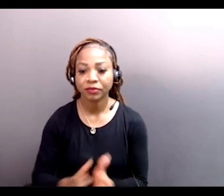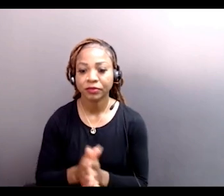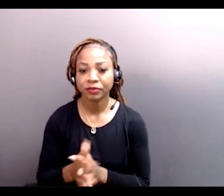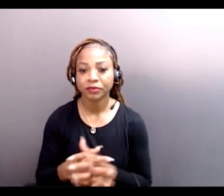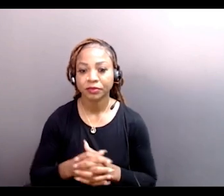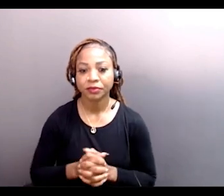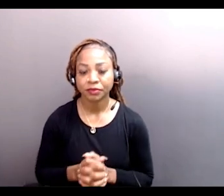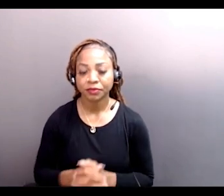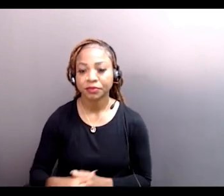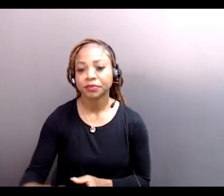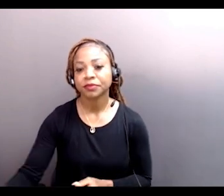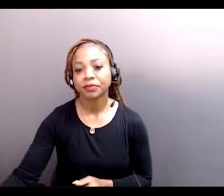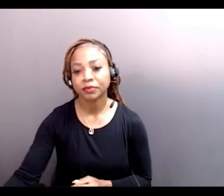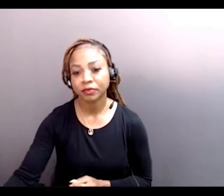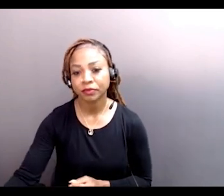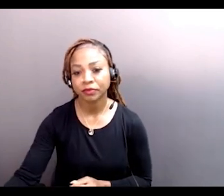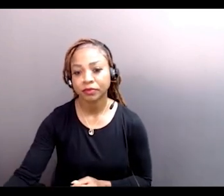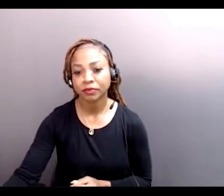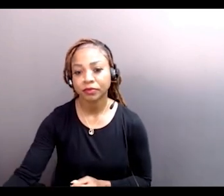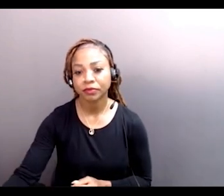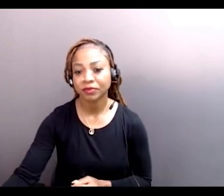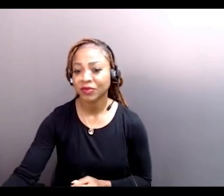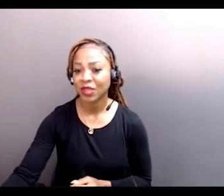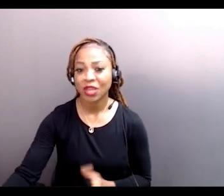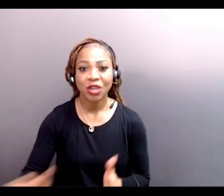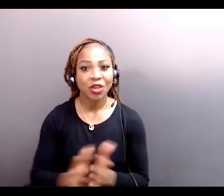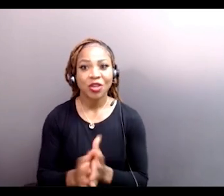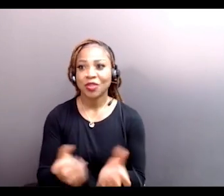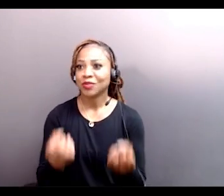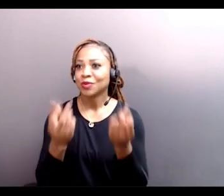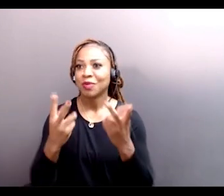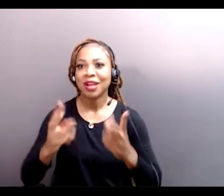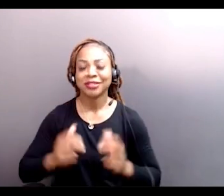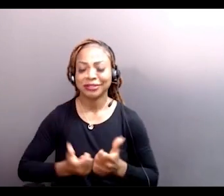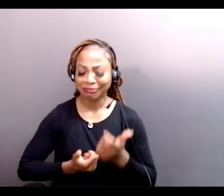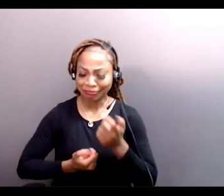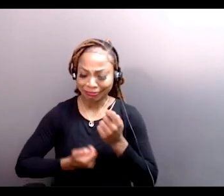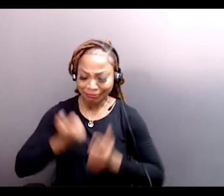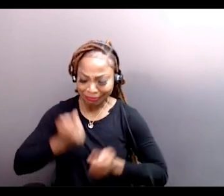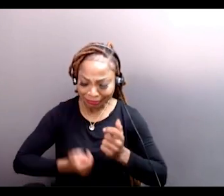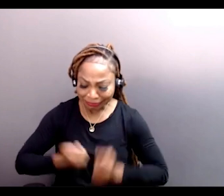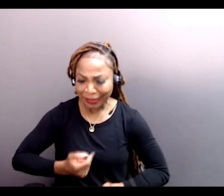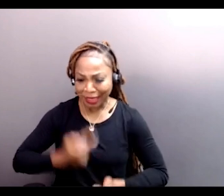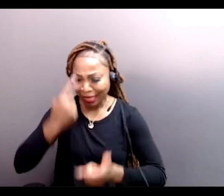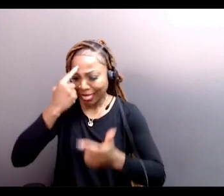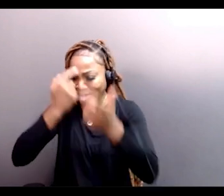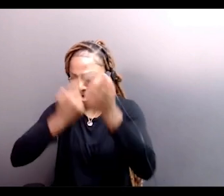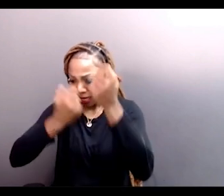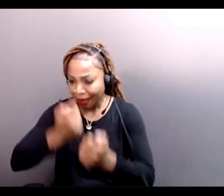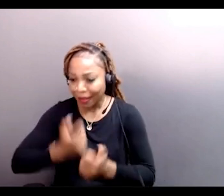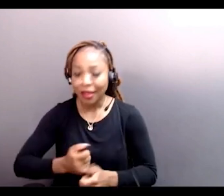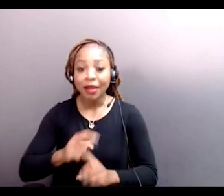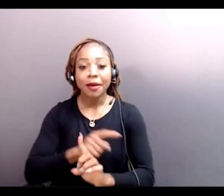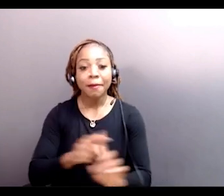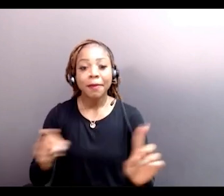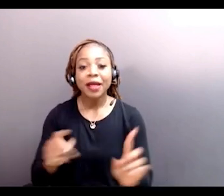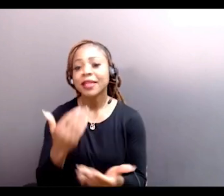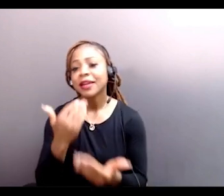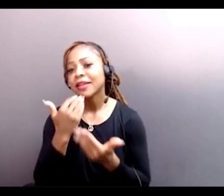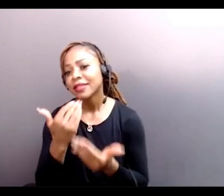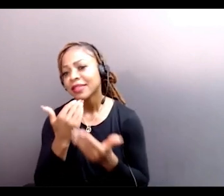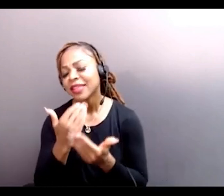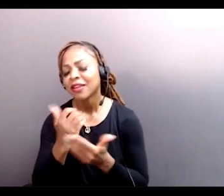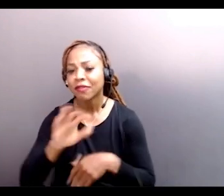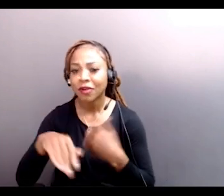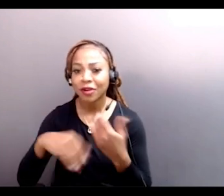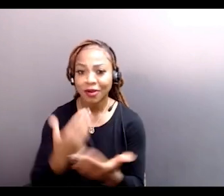Sume. Just so much to unpack there, but in the interest of time, I will just say thank you again